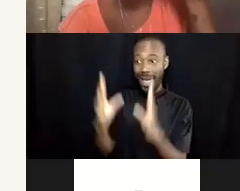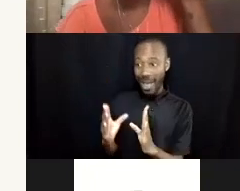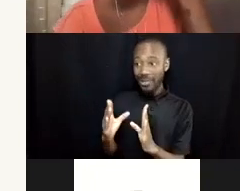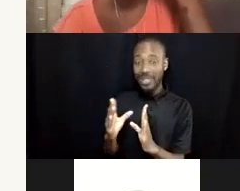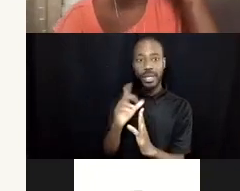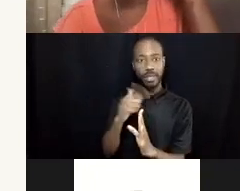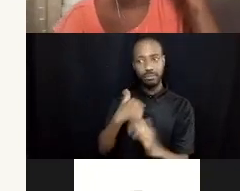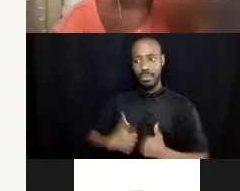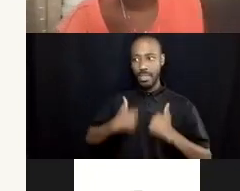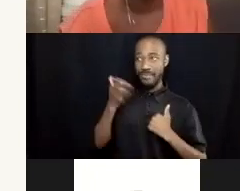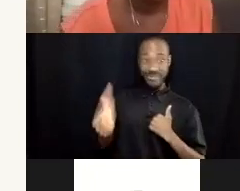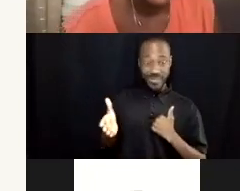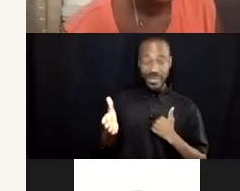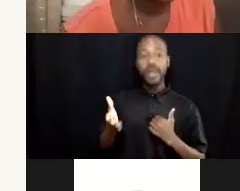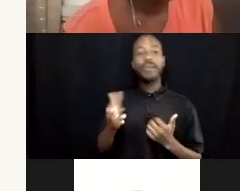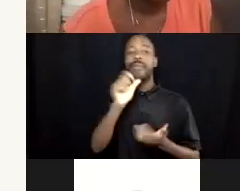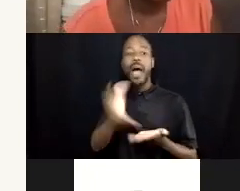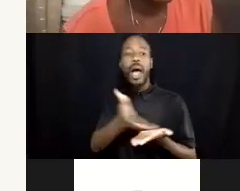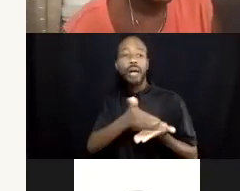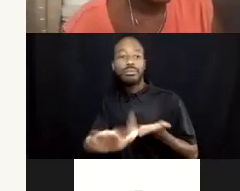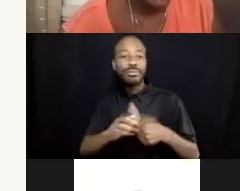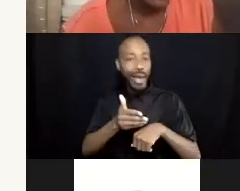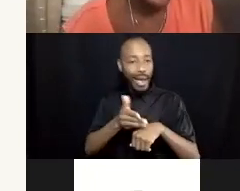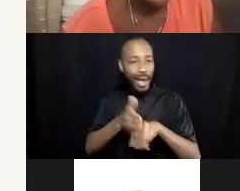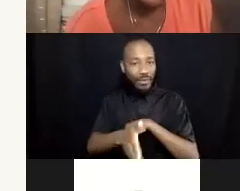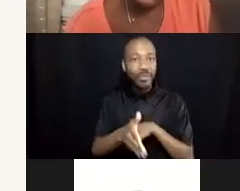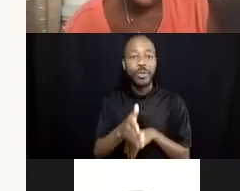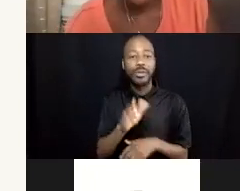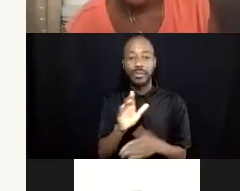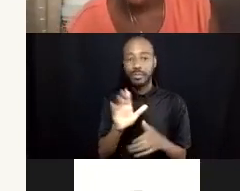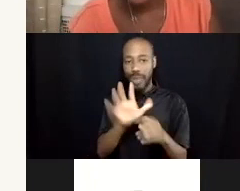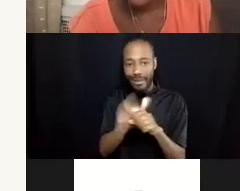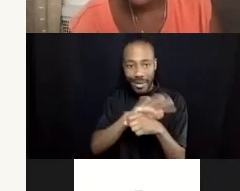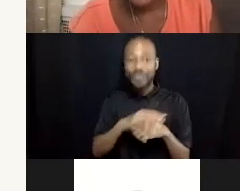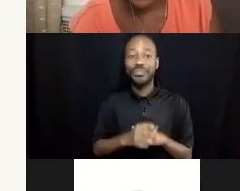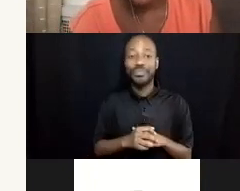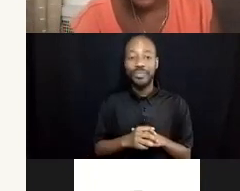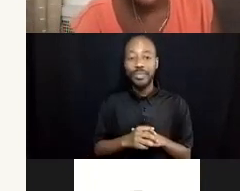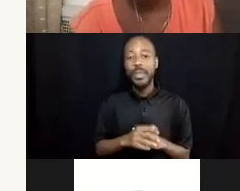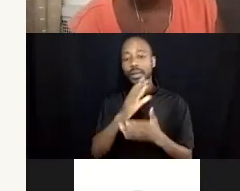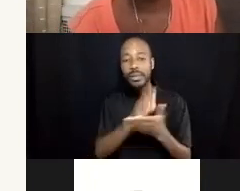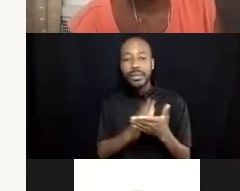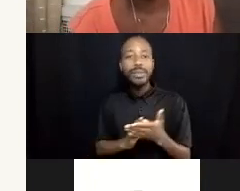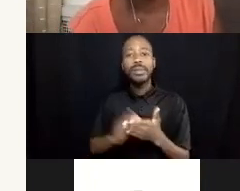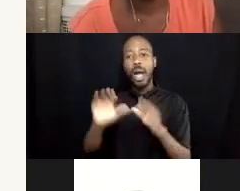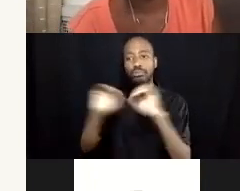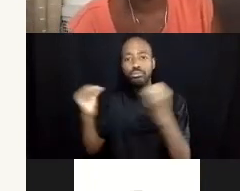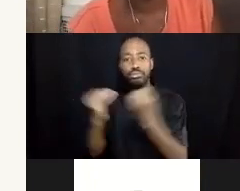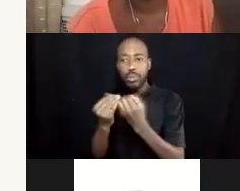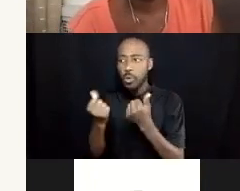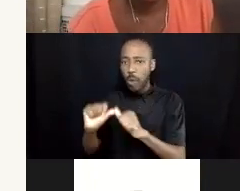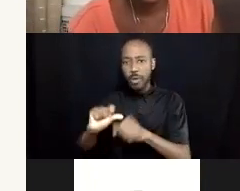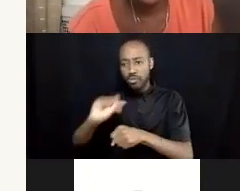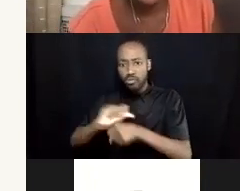pandemic. So there are some entities that try to work on housing.